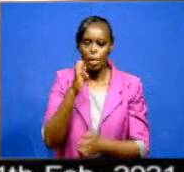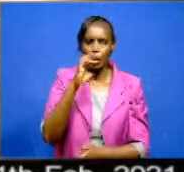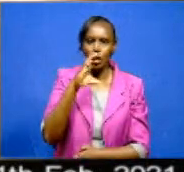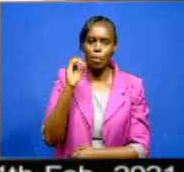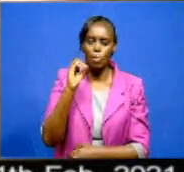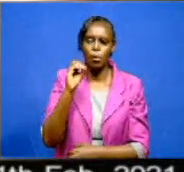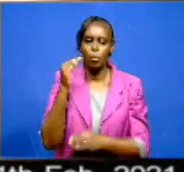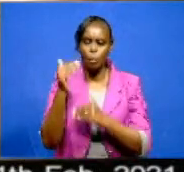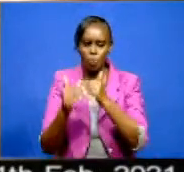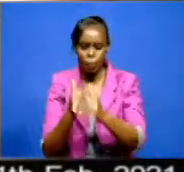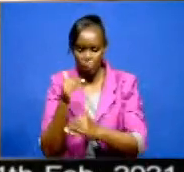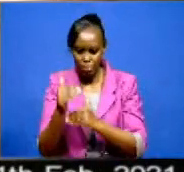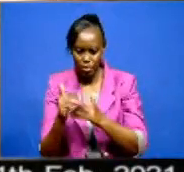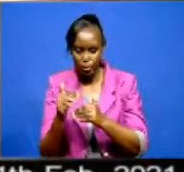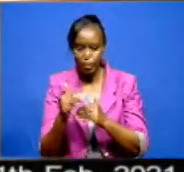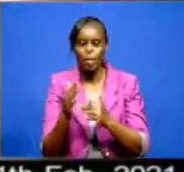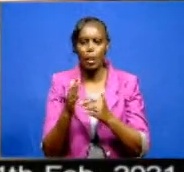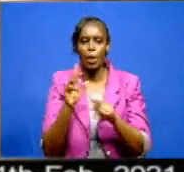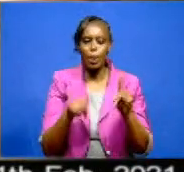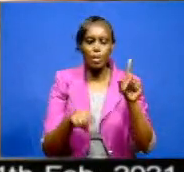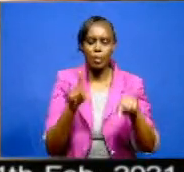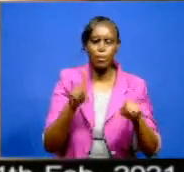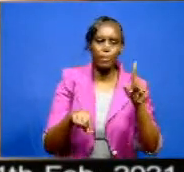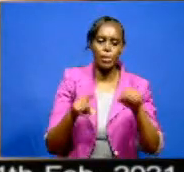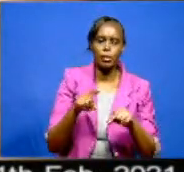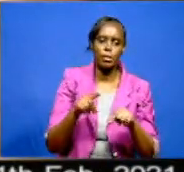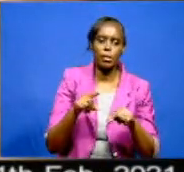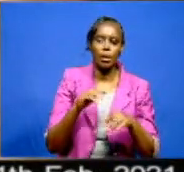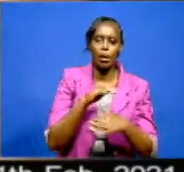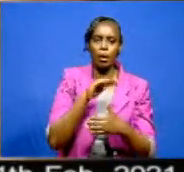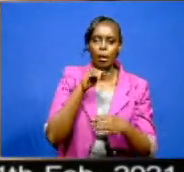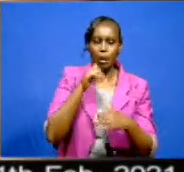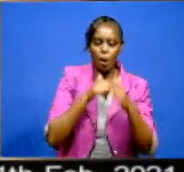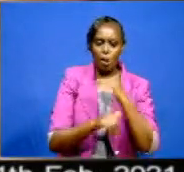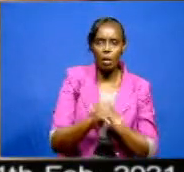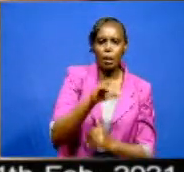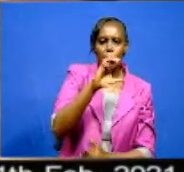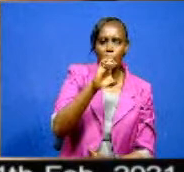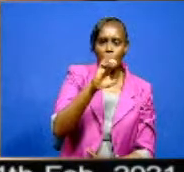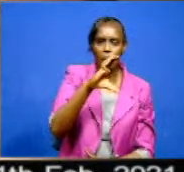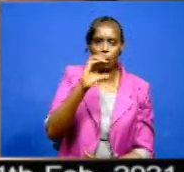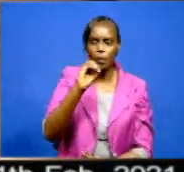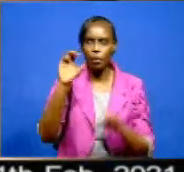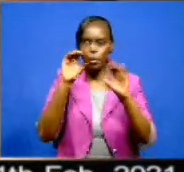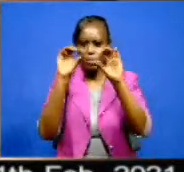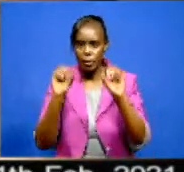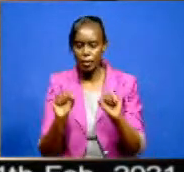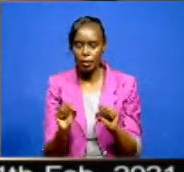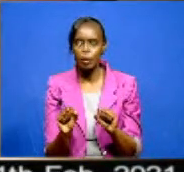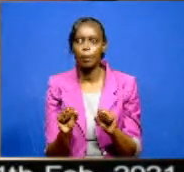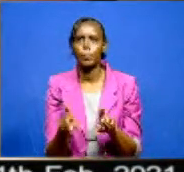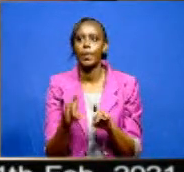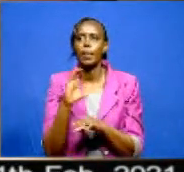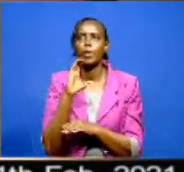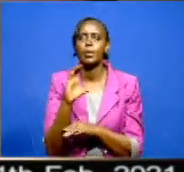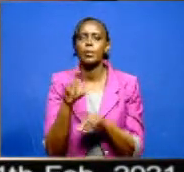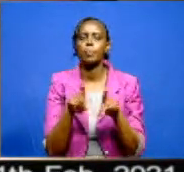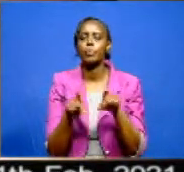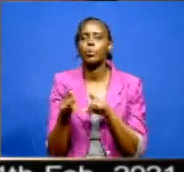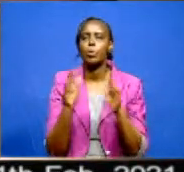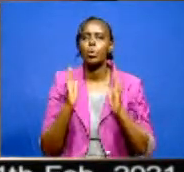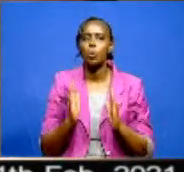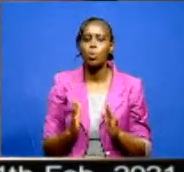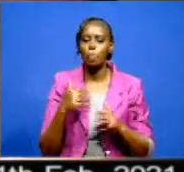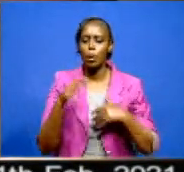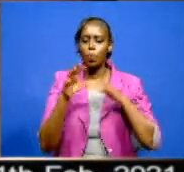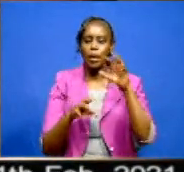underpinning the diversity of the ecosystem, Madam Speaker. C, provision on mitigating